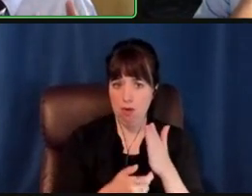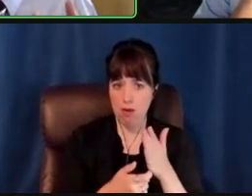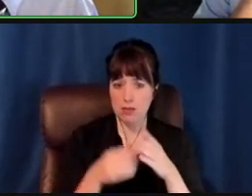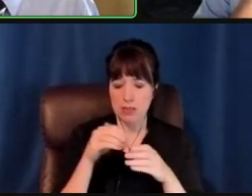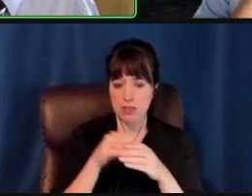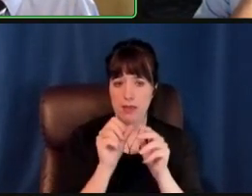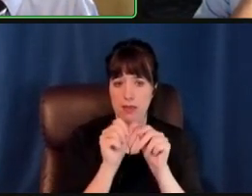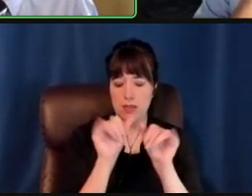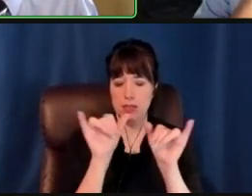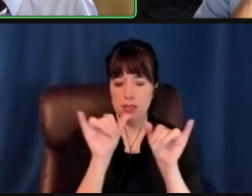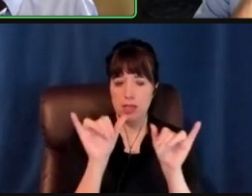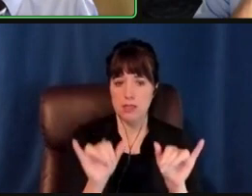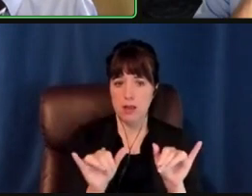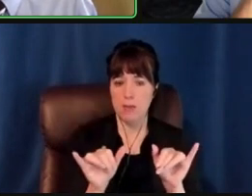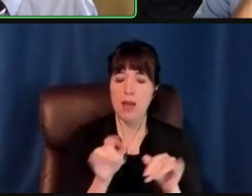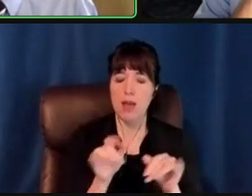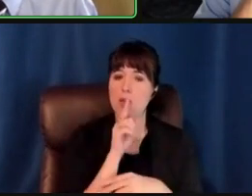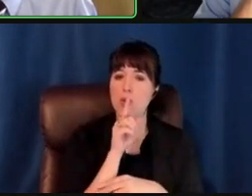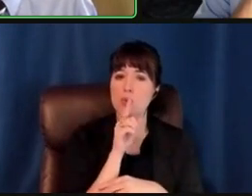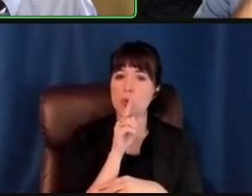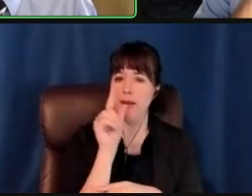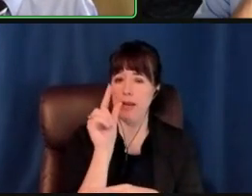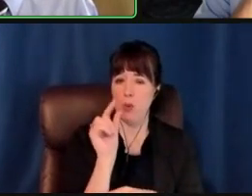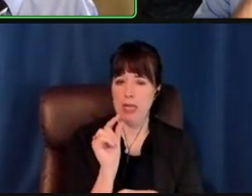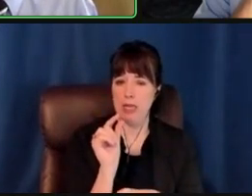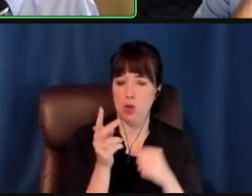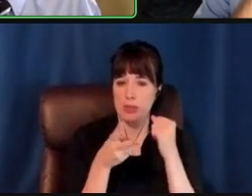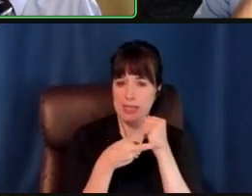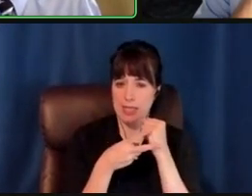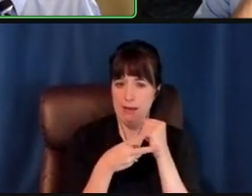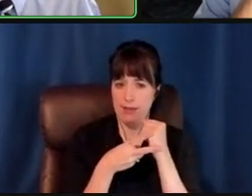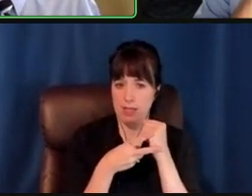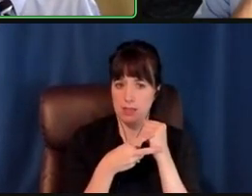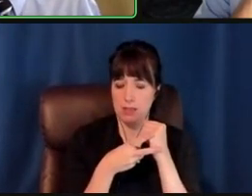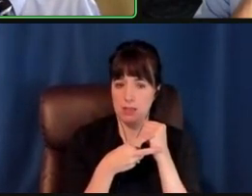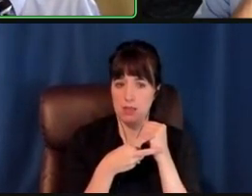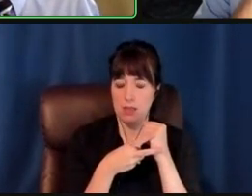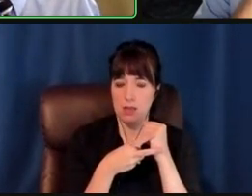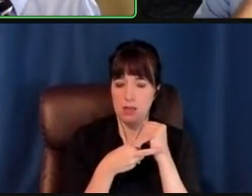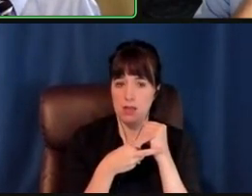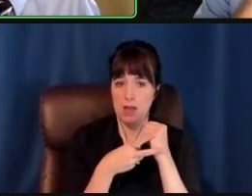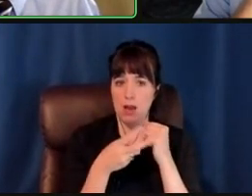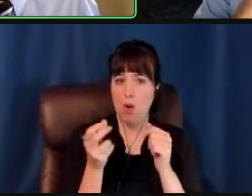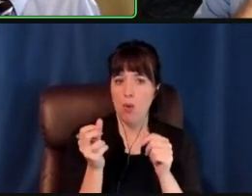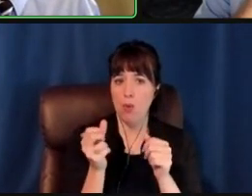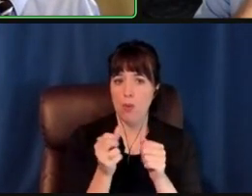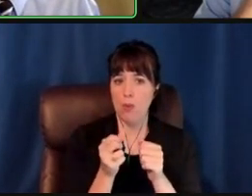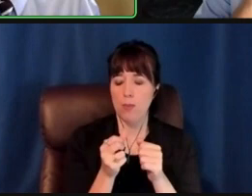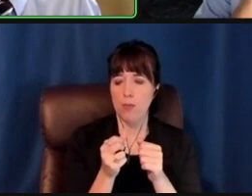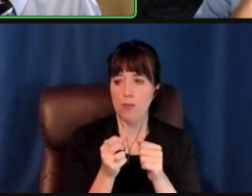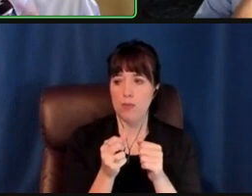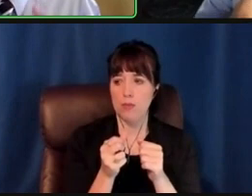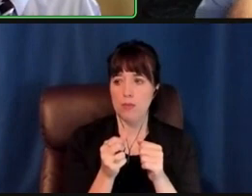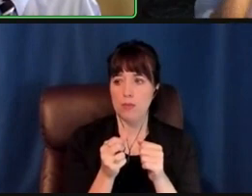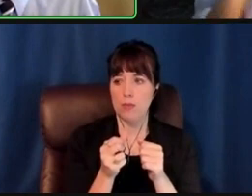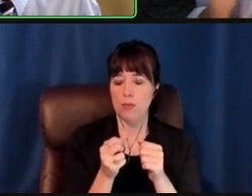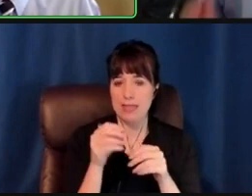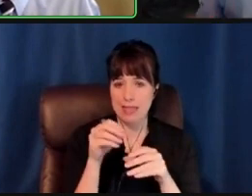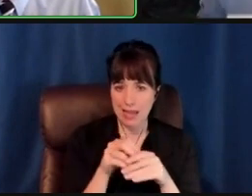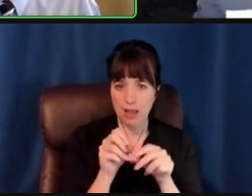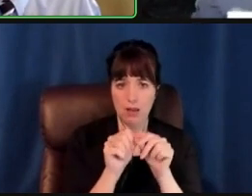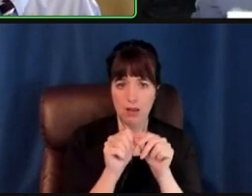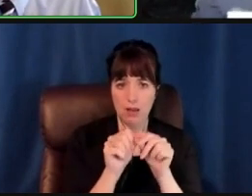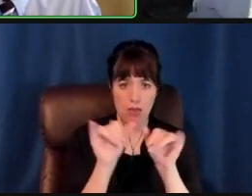system, there's really very, very little savings with in the system